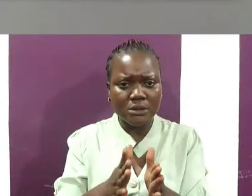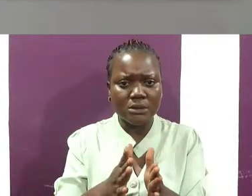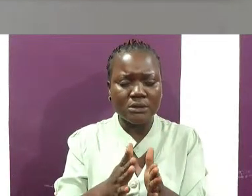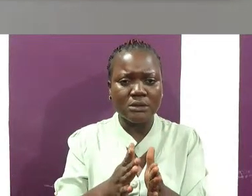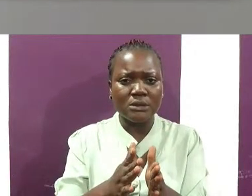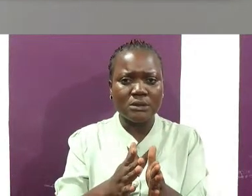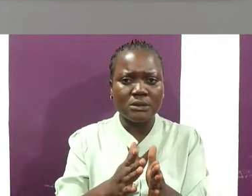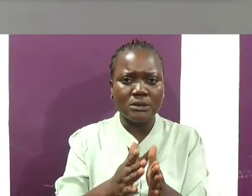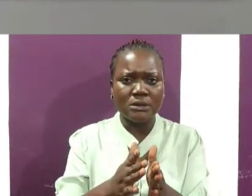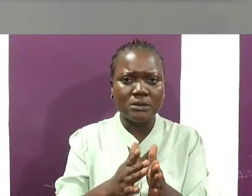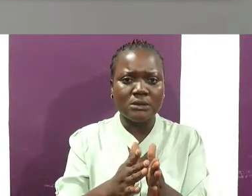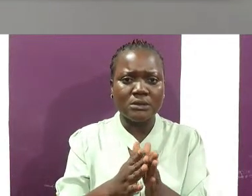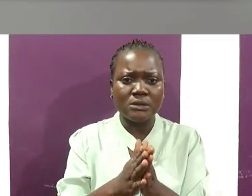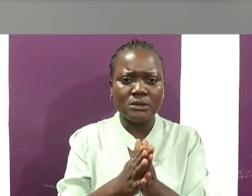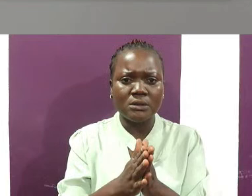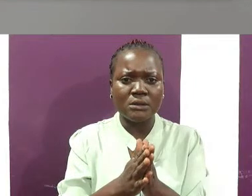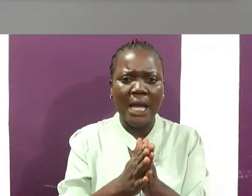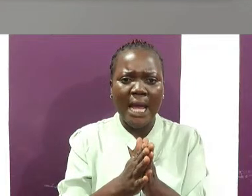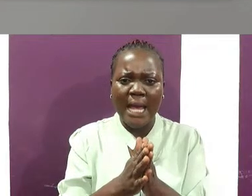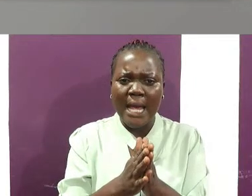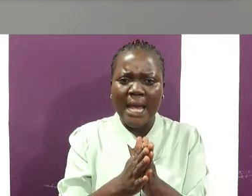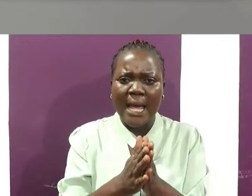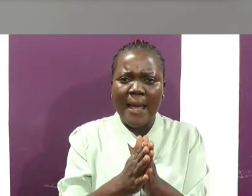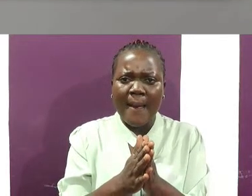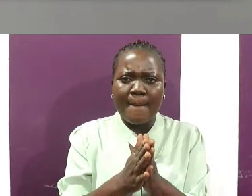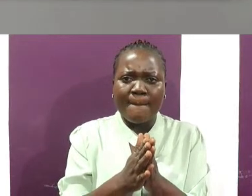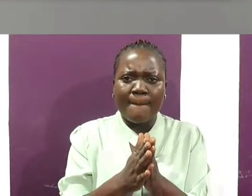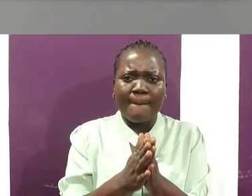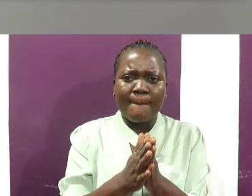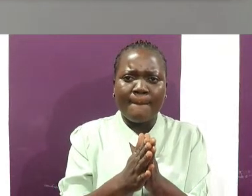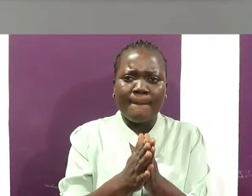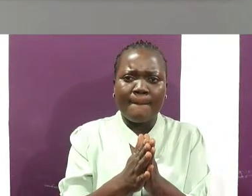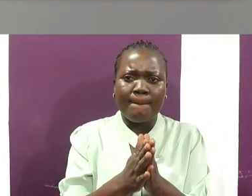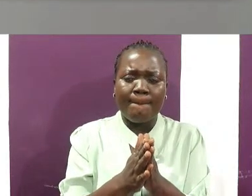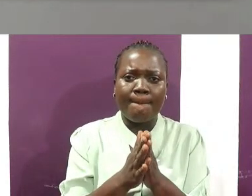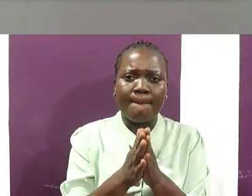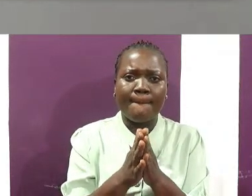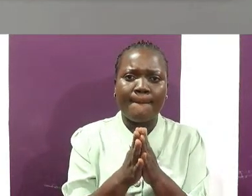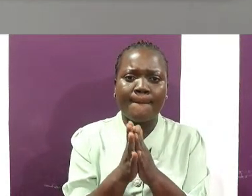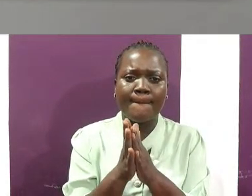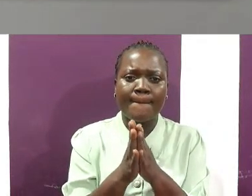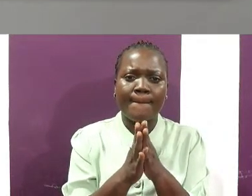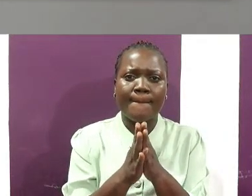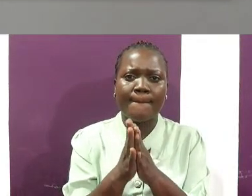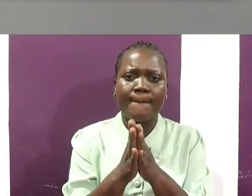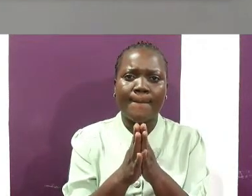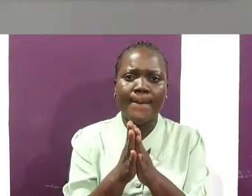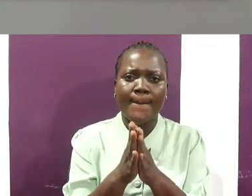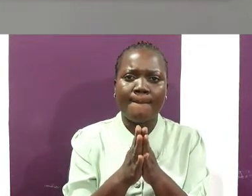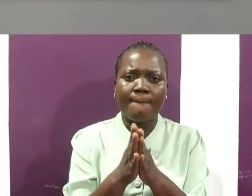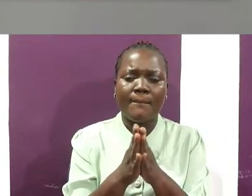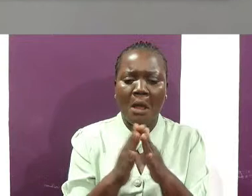But it's important for us to go to other books in the New Testament to further strengthen this point.